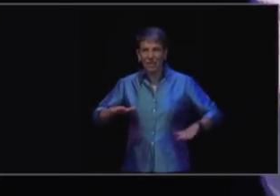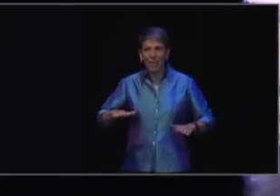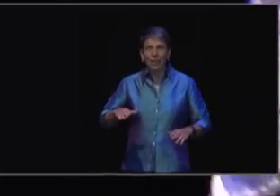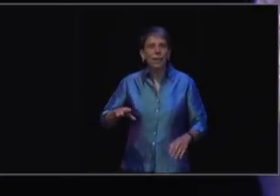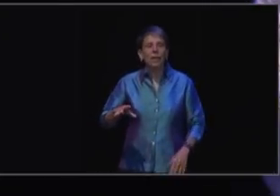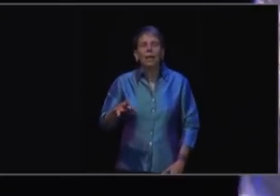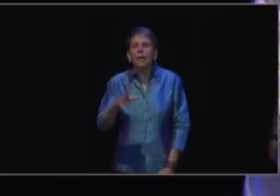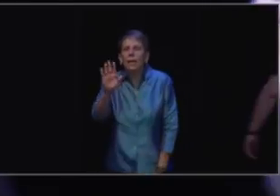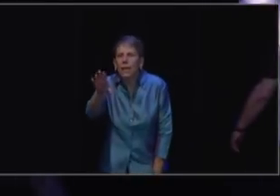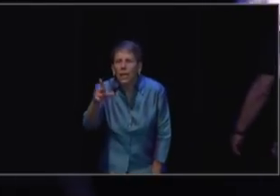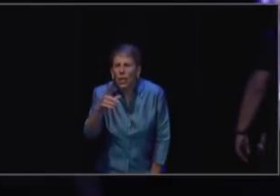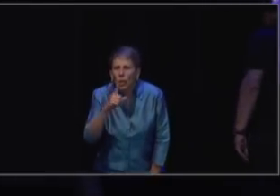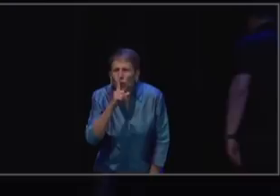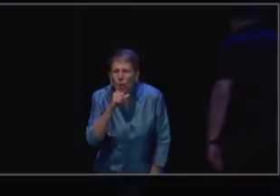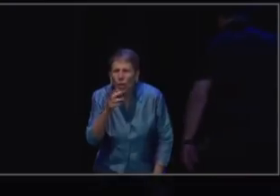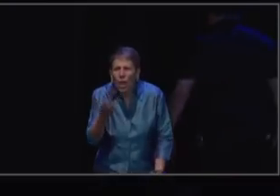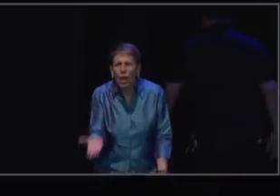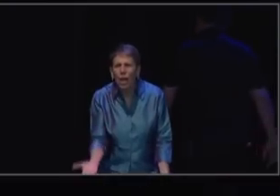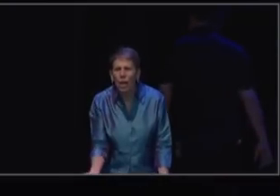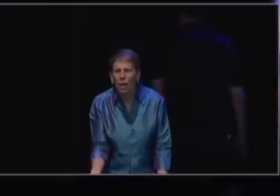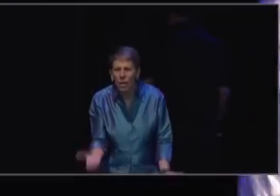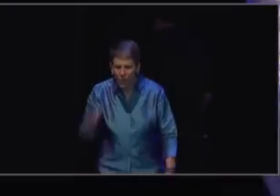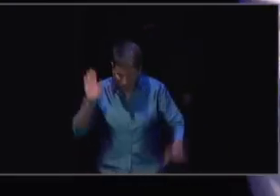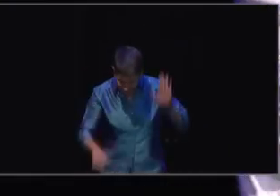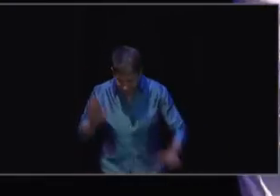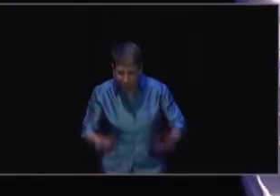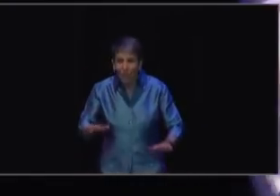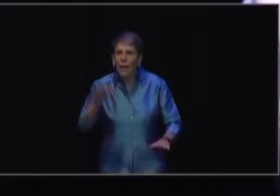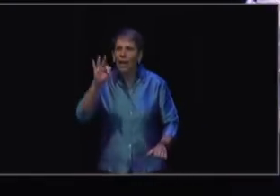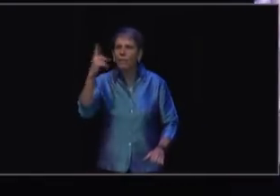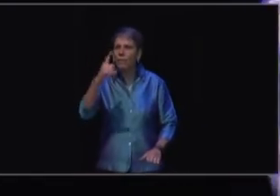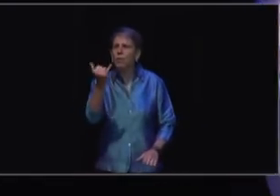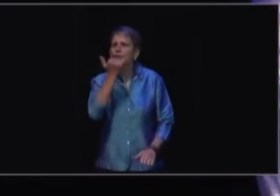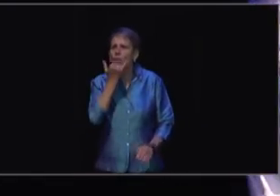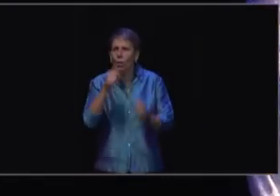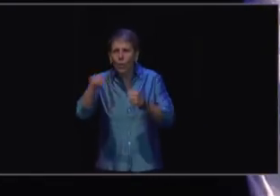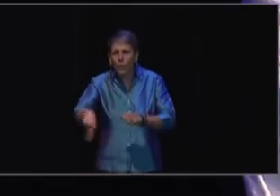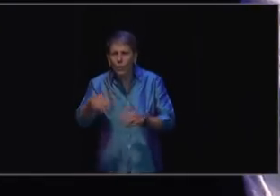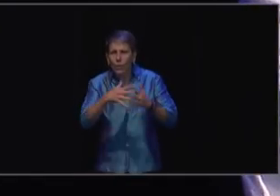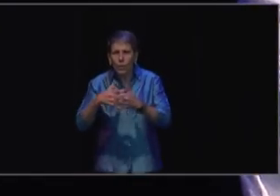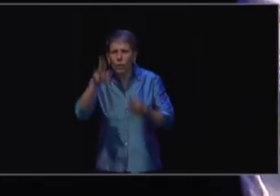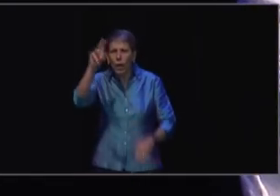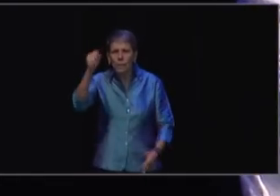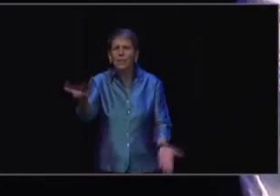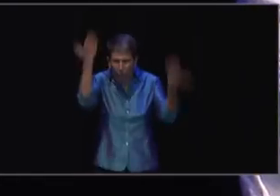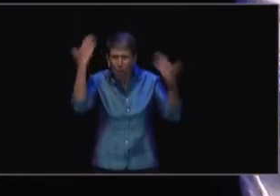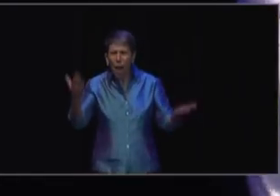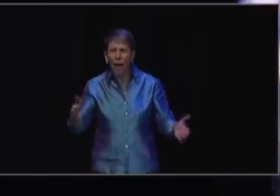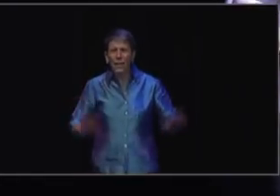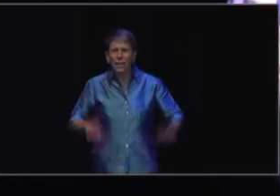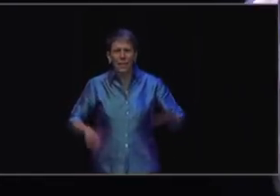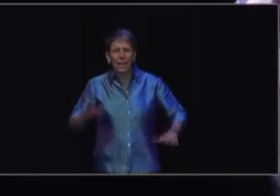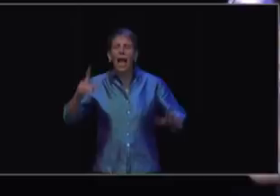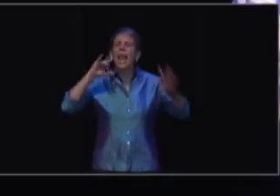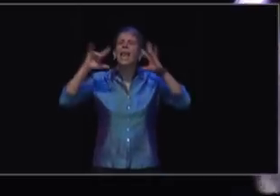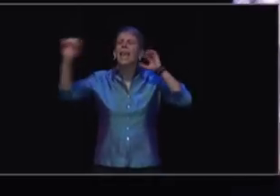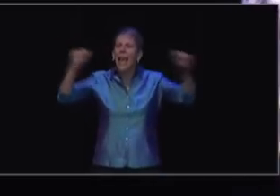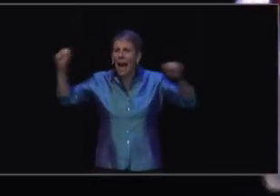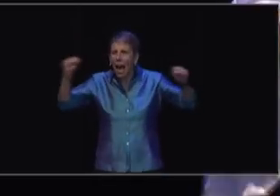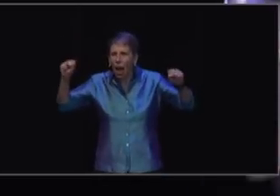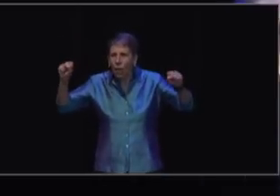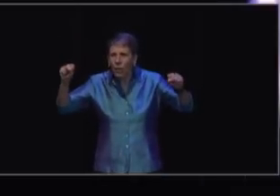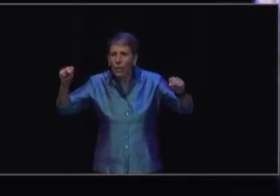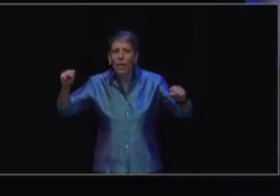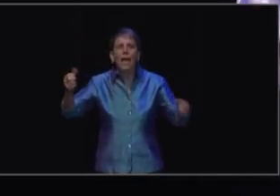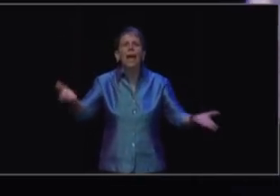No, I said, if you think there's something wrong with this country, stomp your feet. If you think there's something wrong with